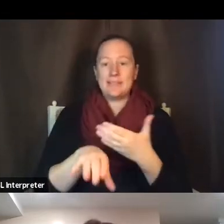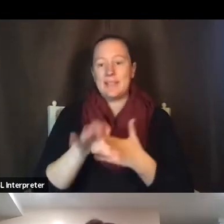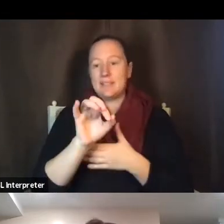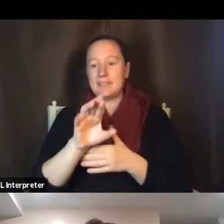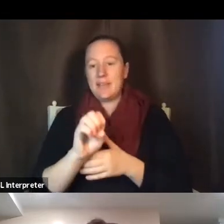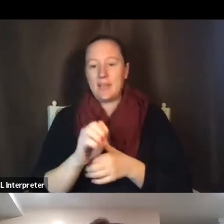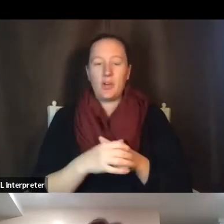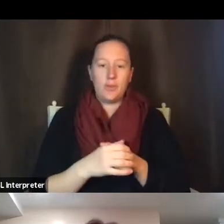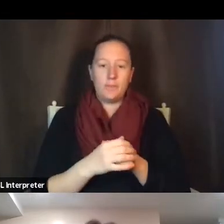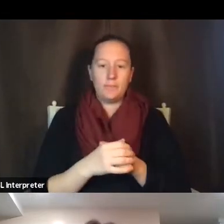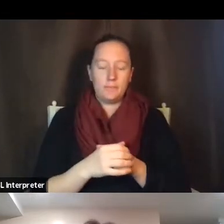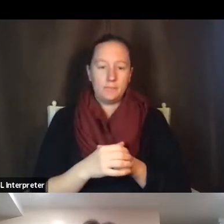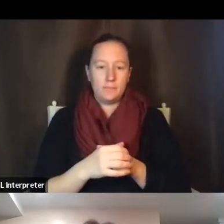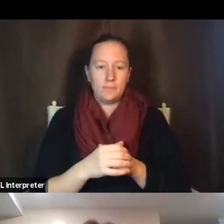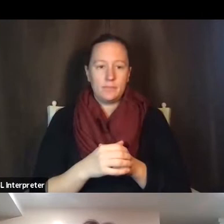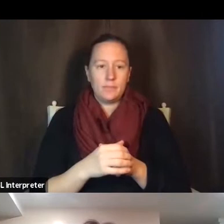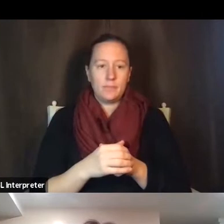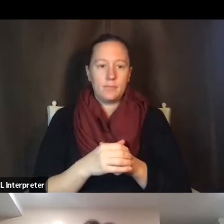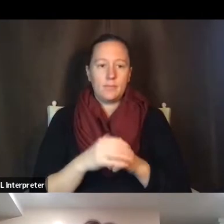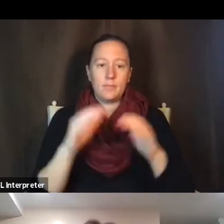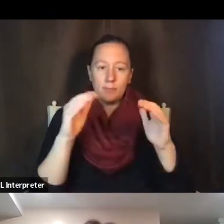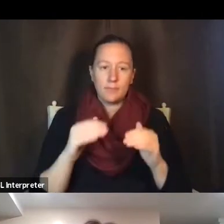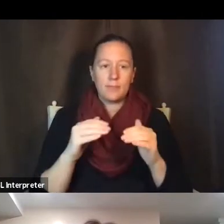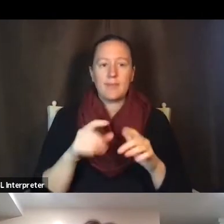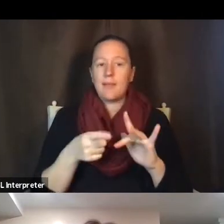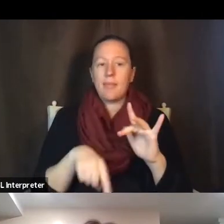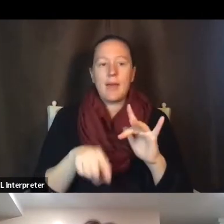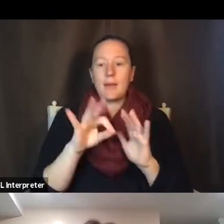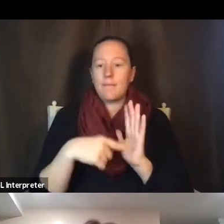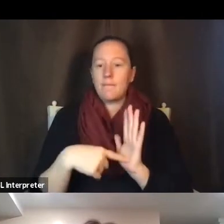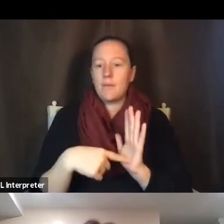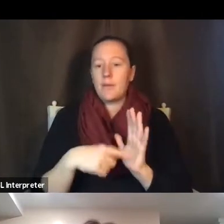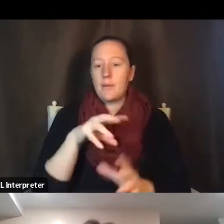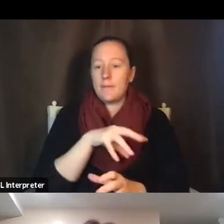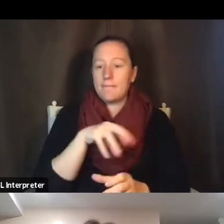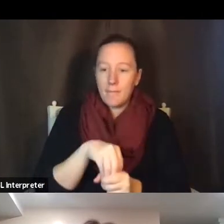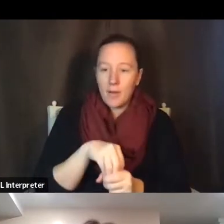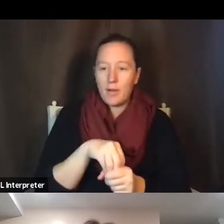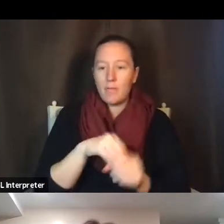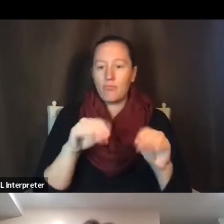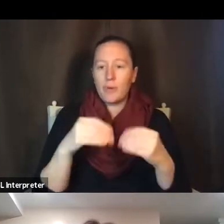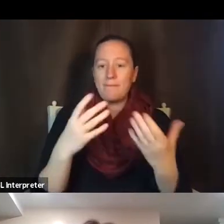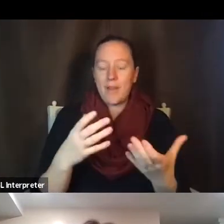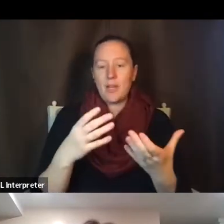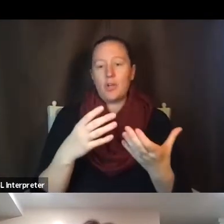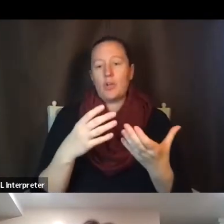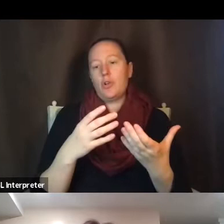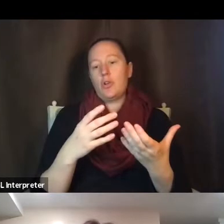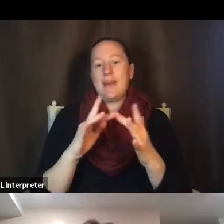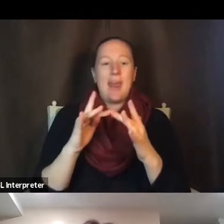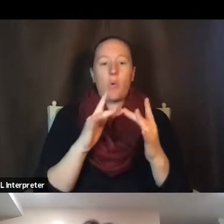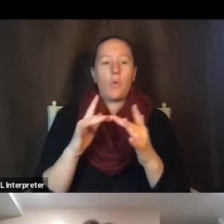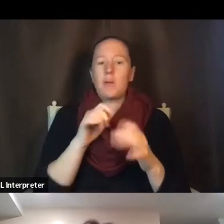needed. And then the lack of representation within the provider network. So just simply not